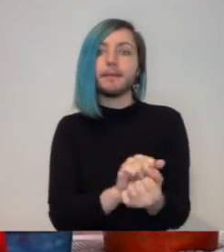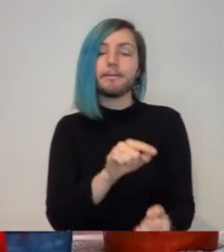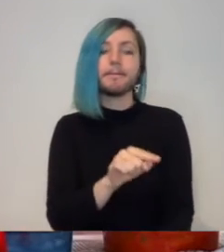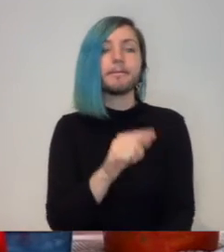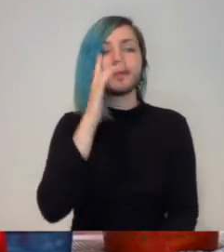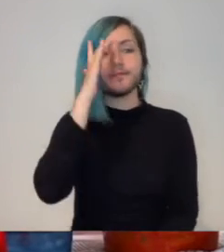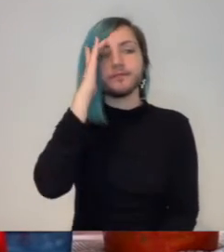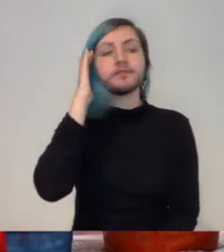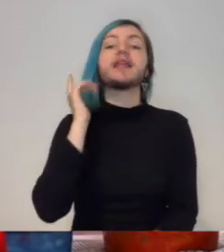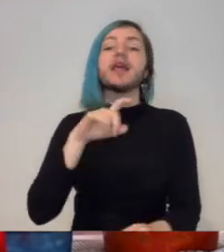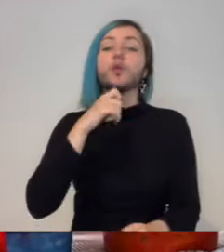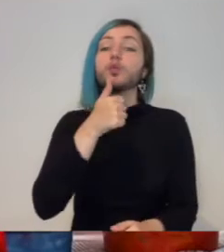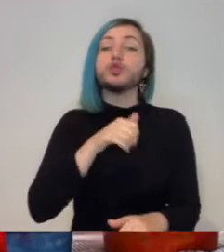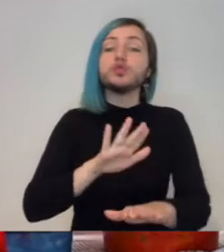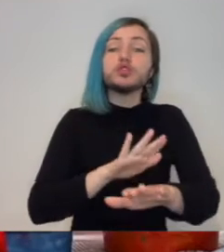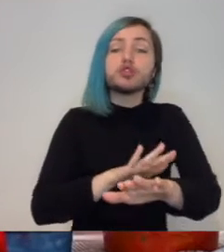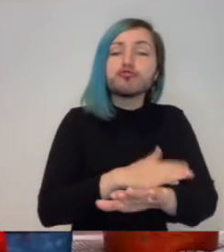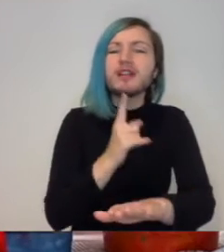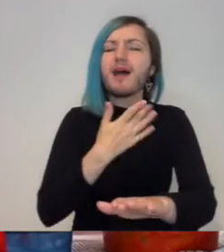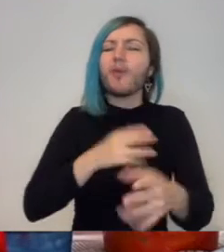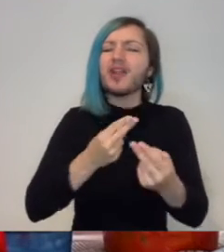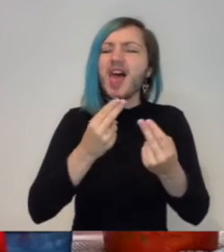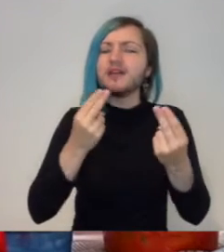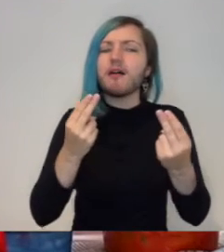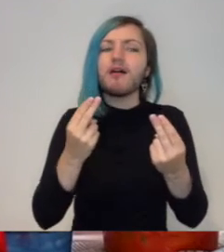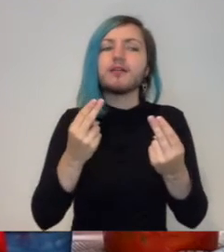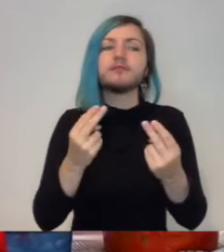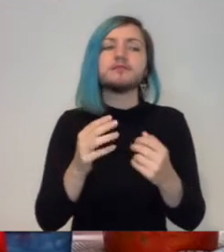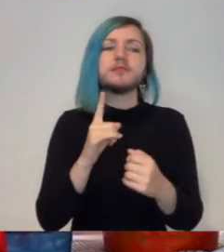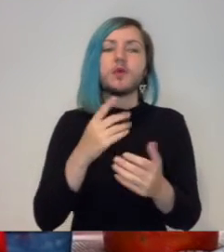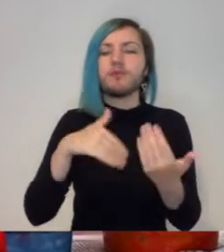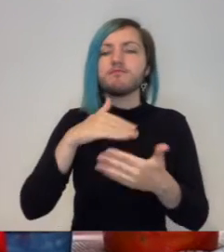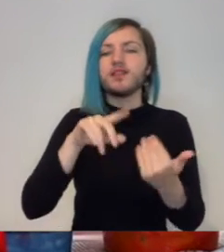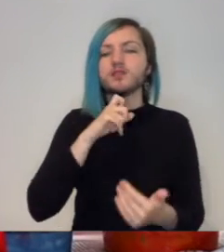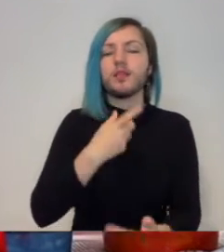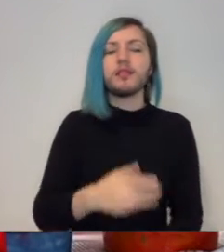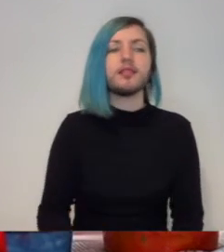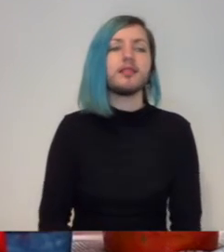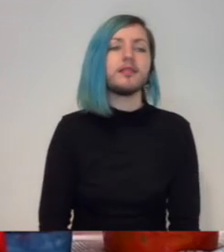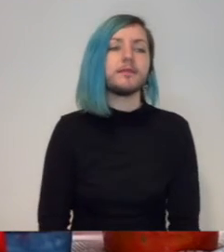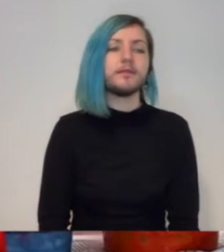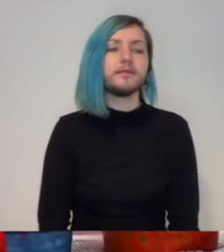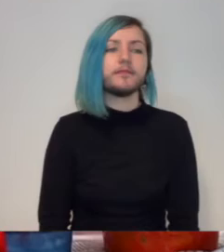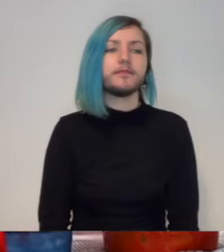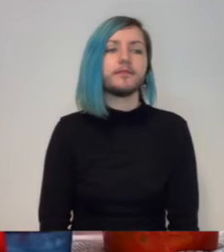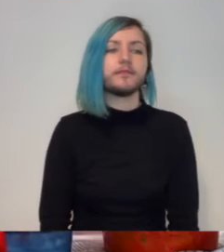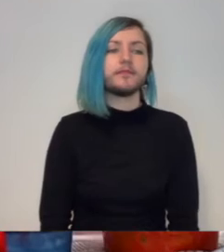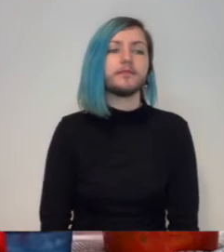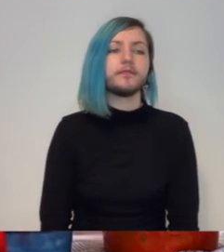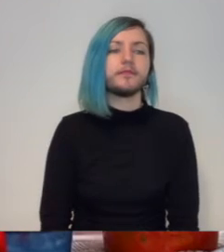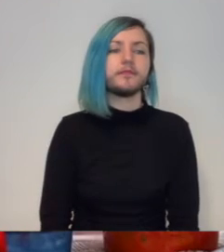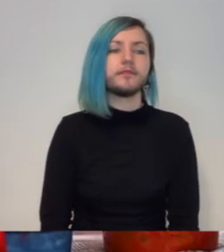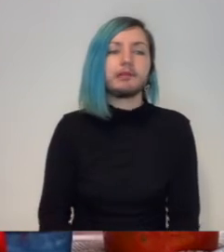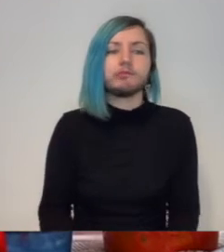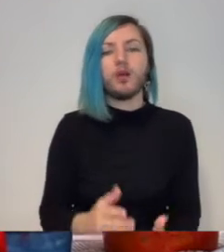this, I'm going to use green, but I kind of want it to be a bit lighter, so I'm just going to mix, well, some already pre-made mixed